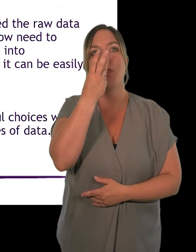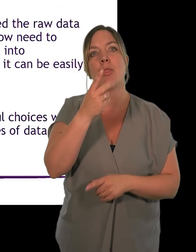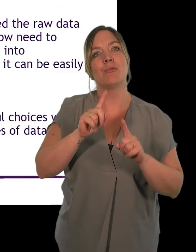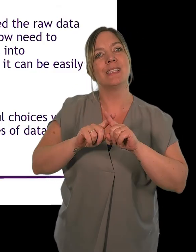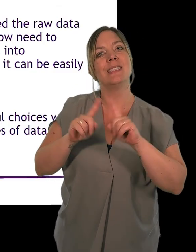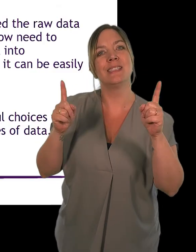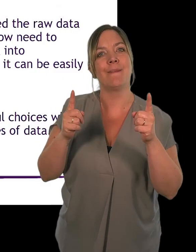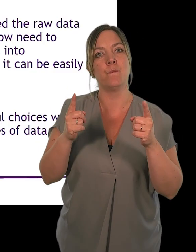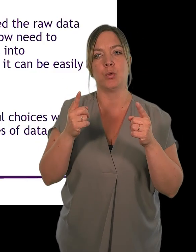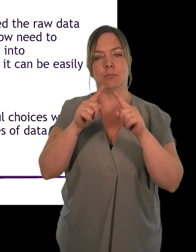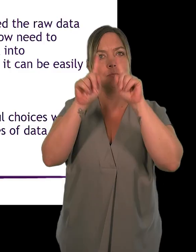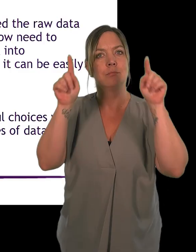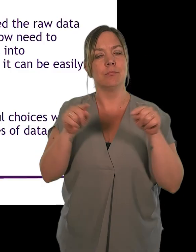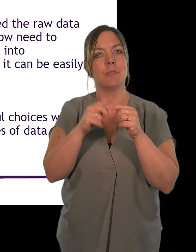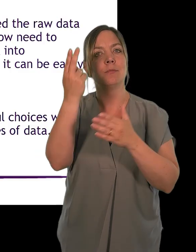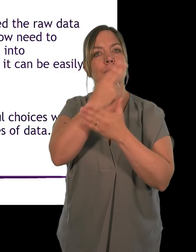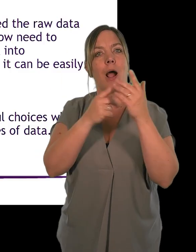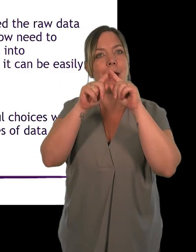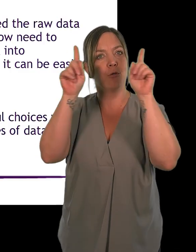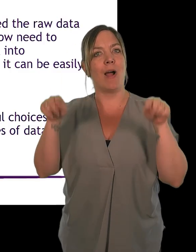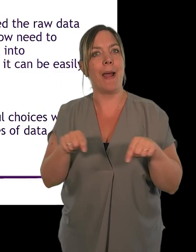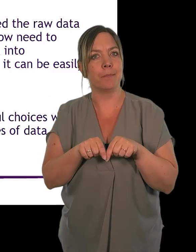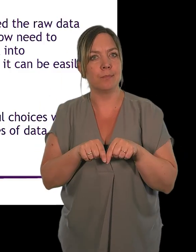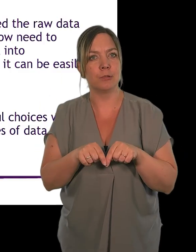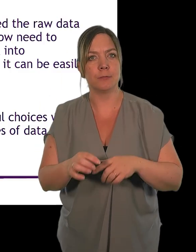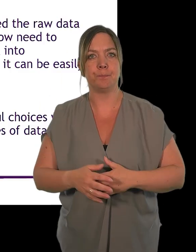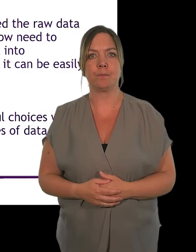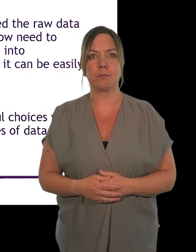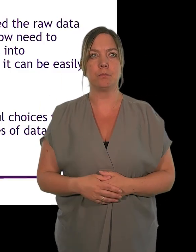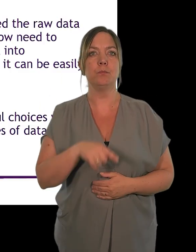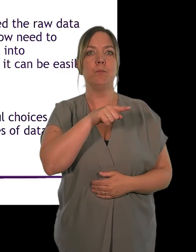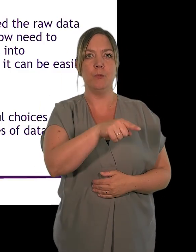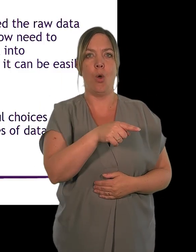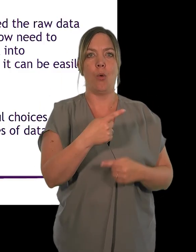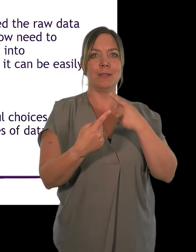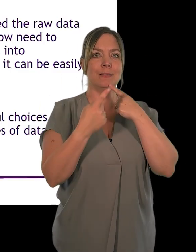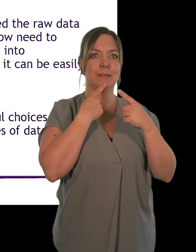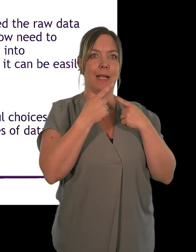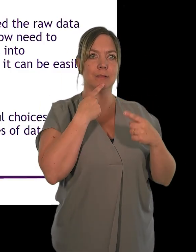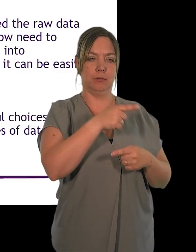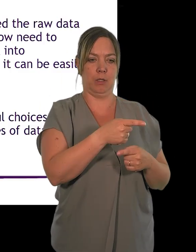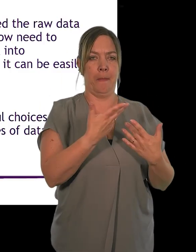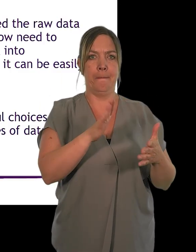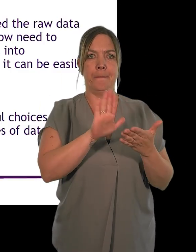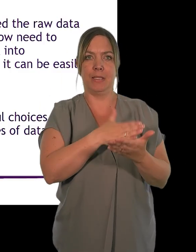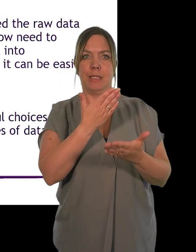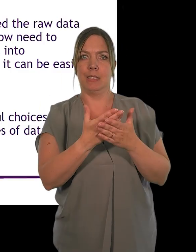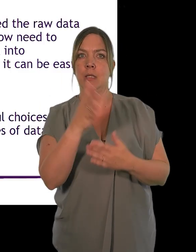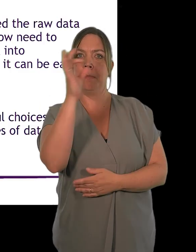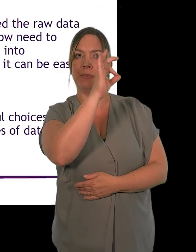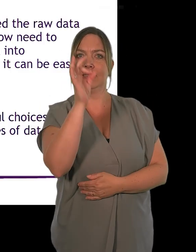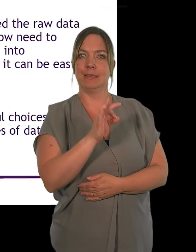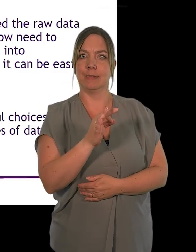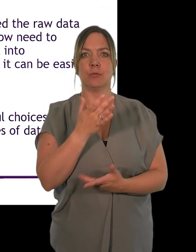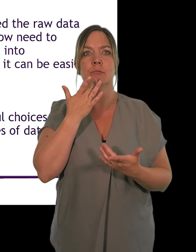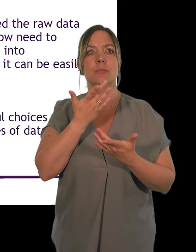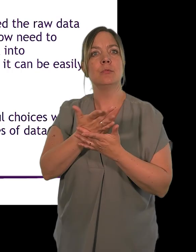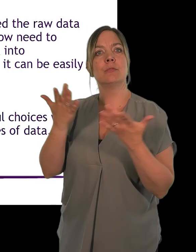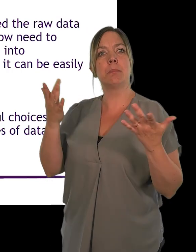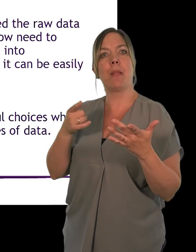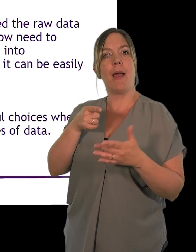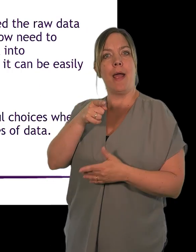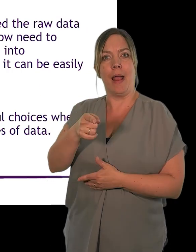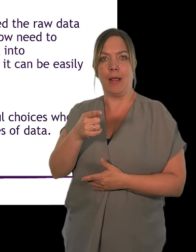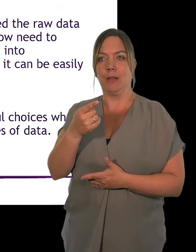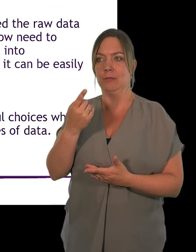have converted the data into percentage form, you now need to display your converted data into